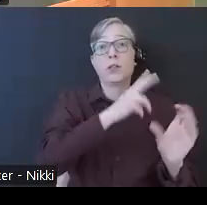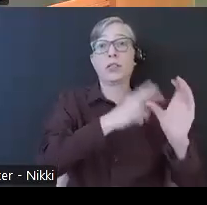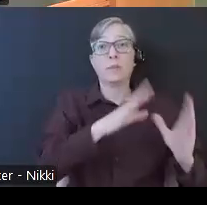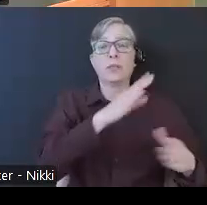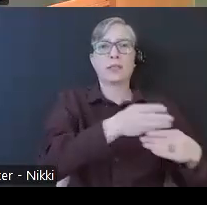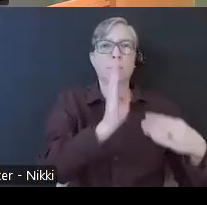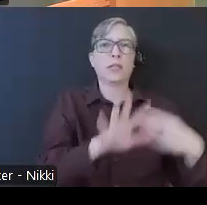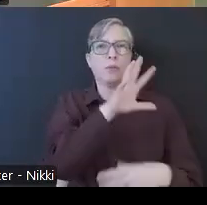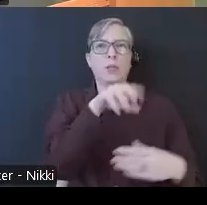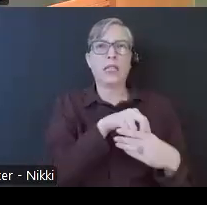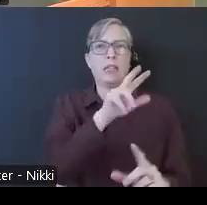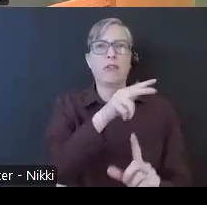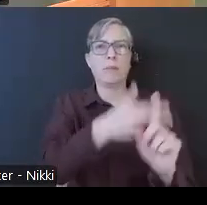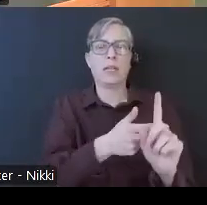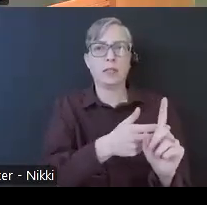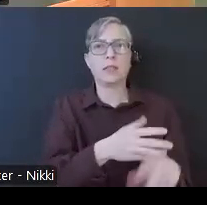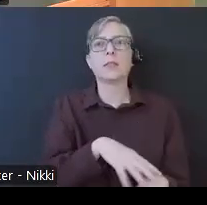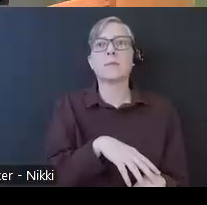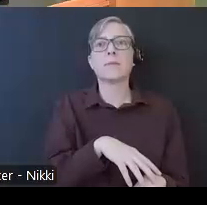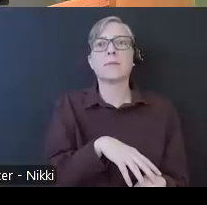of engagement.